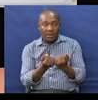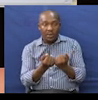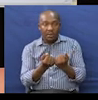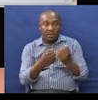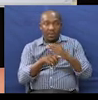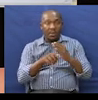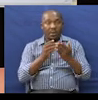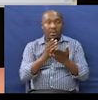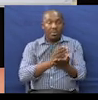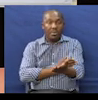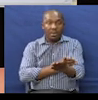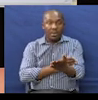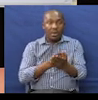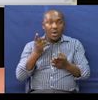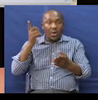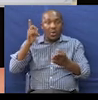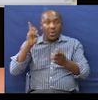Africa was